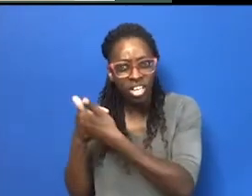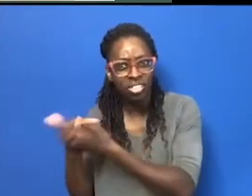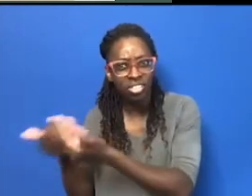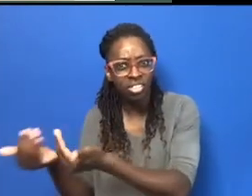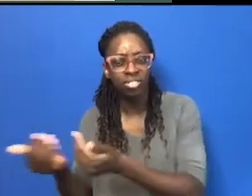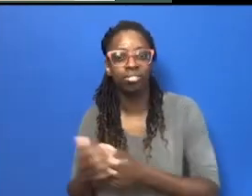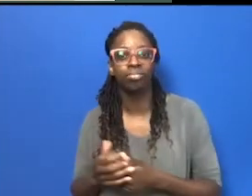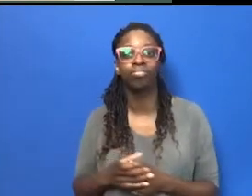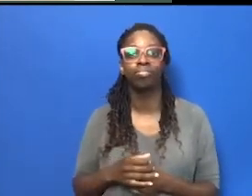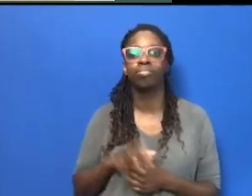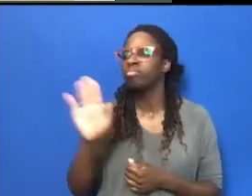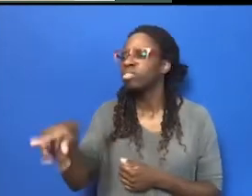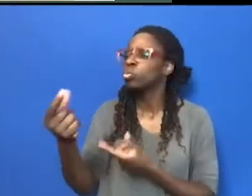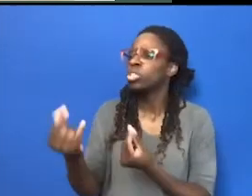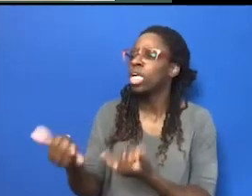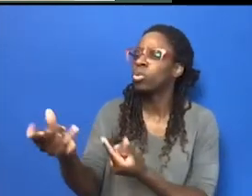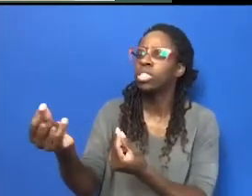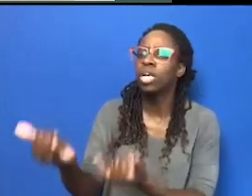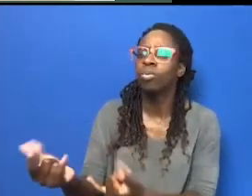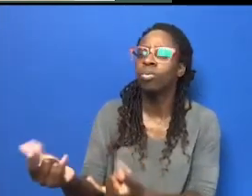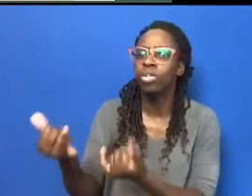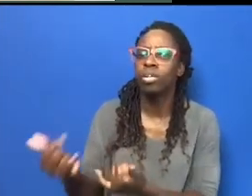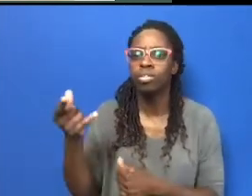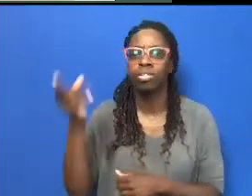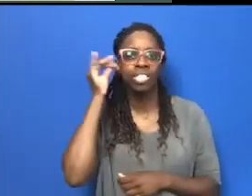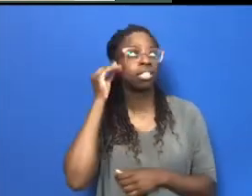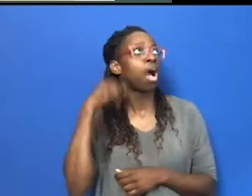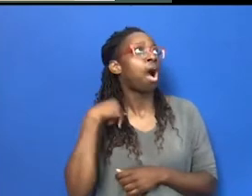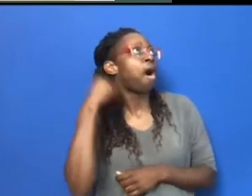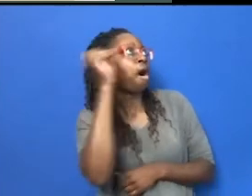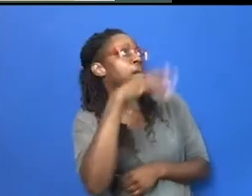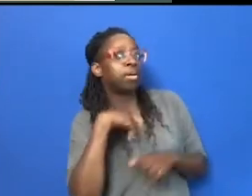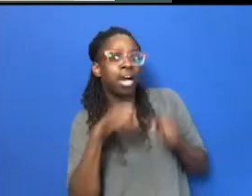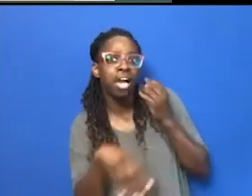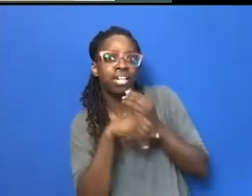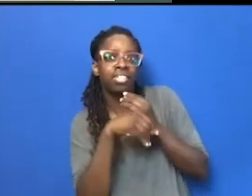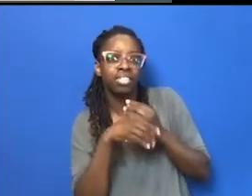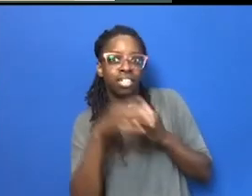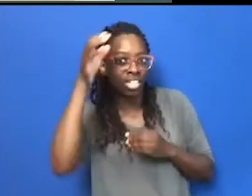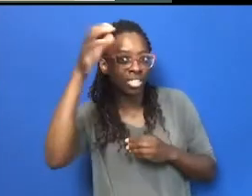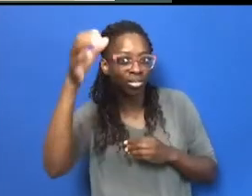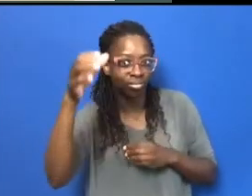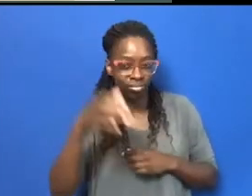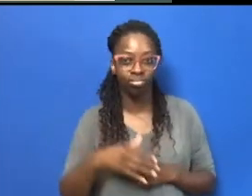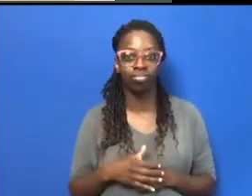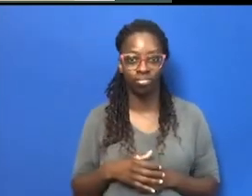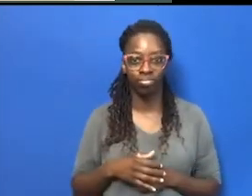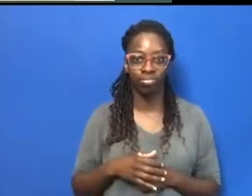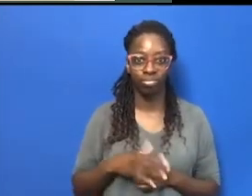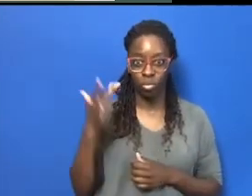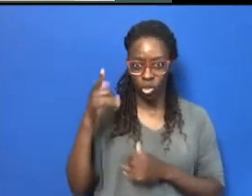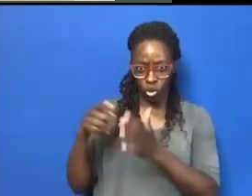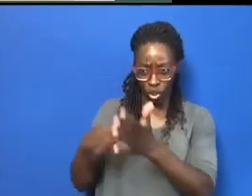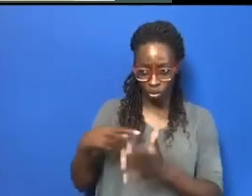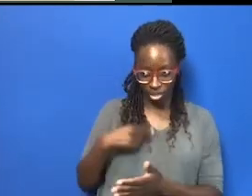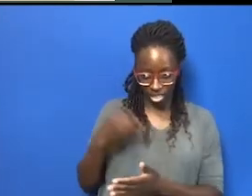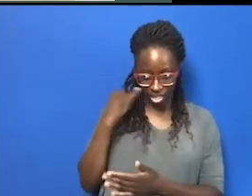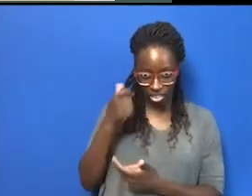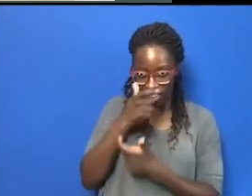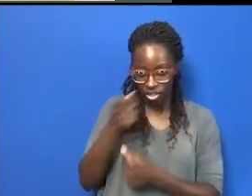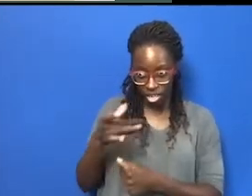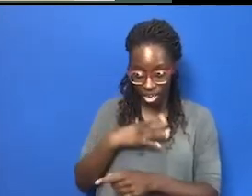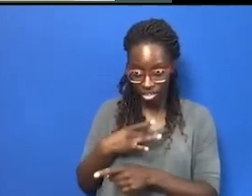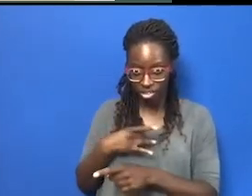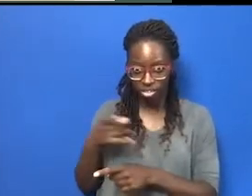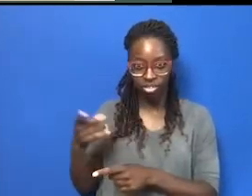you doing that I can add in some of these STEM concepts that I can build on what you're already interested in, what you're already doing. Walking is another great